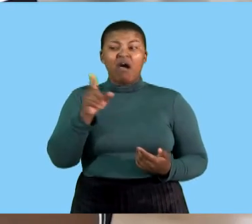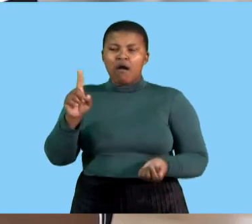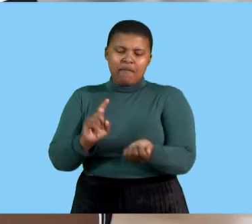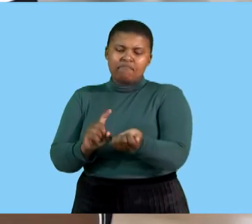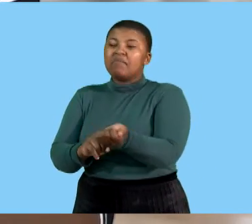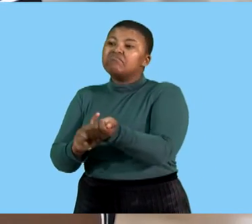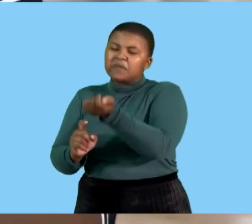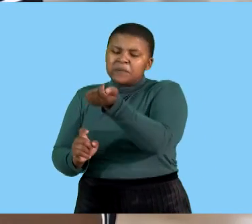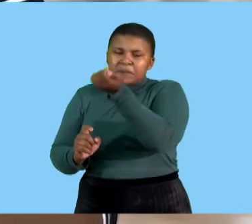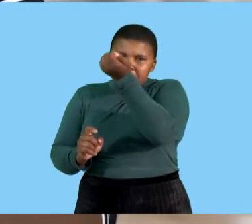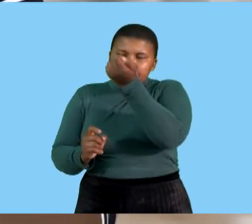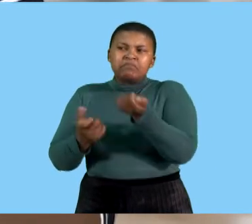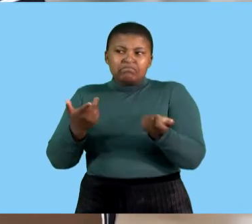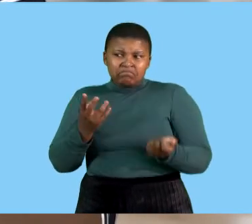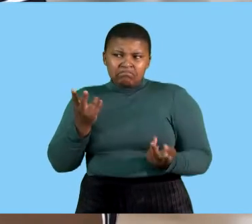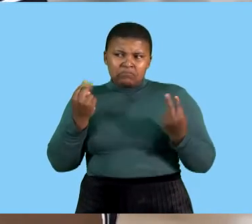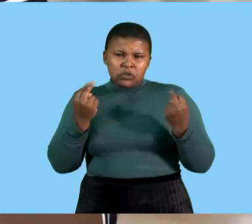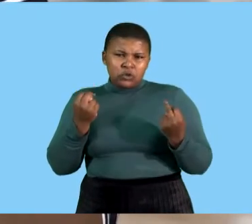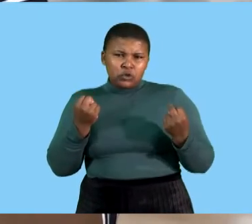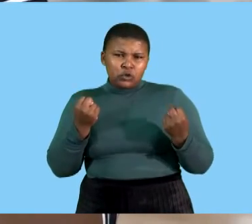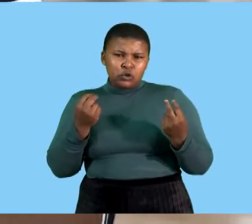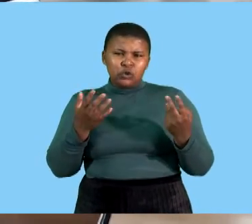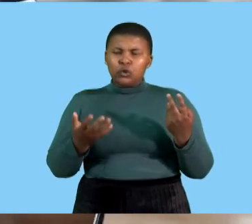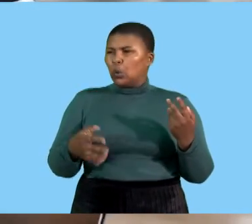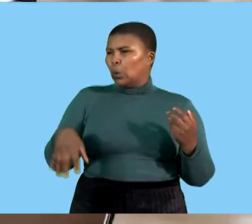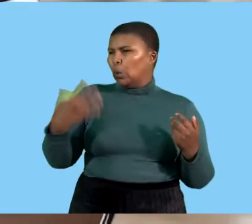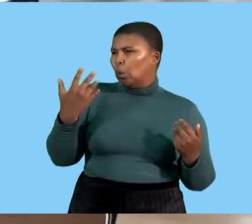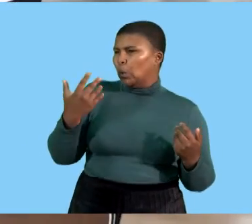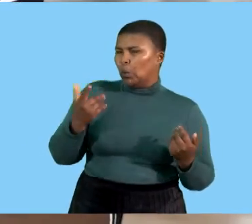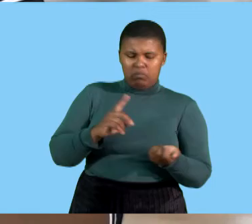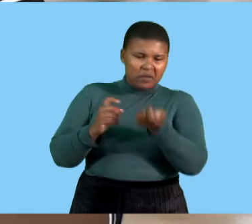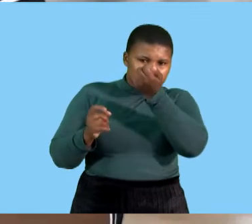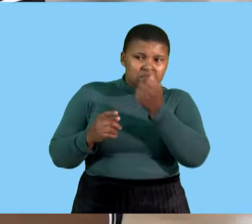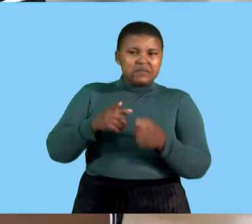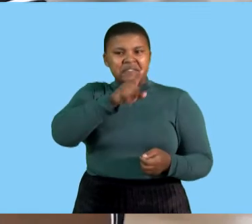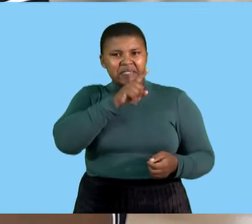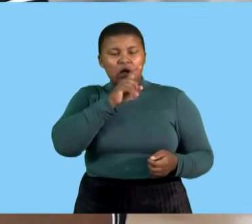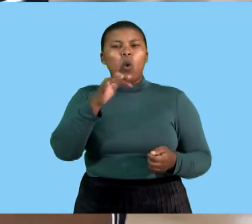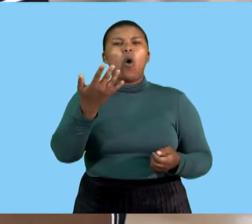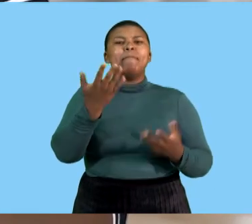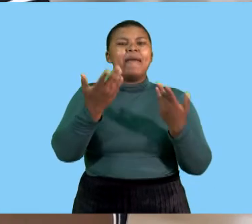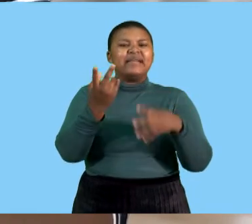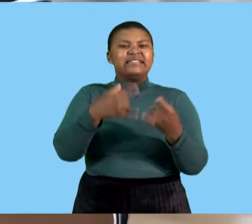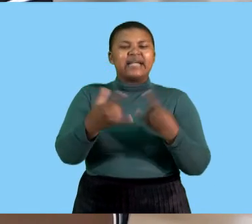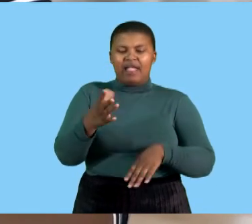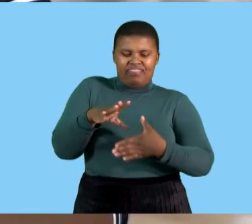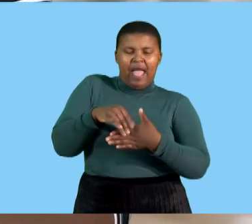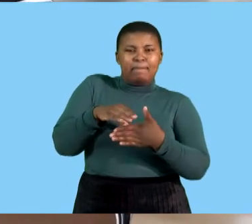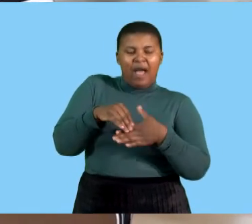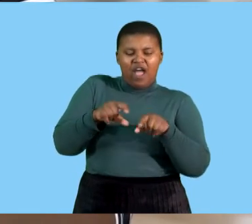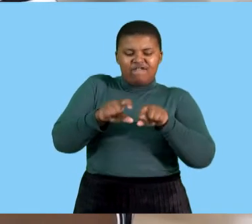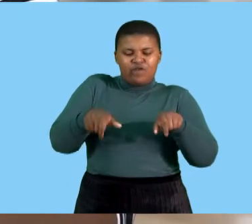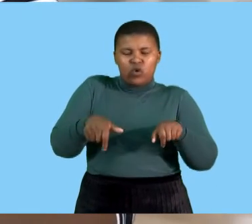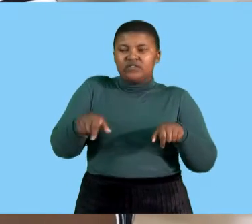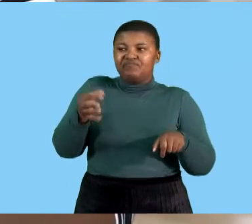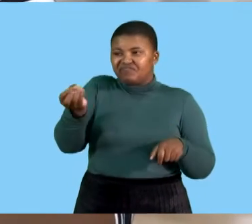not to buy. If it's a new, maybe a Vors, maybe a Boulevard's roll, you make them to taste it maybe before buying it. So that is another